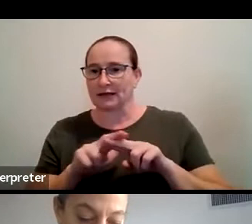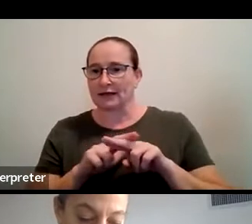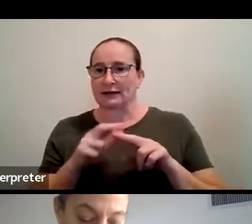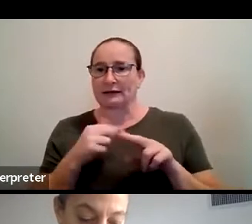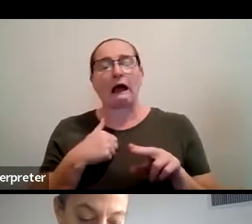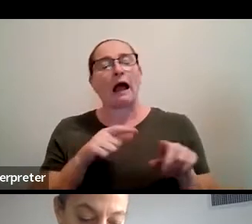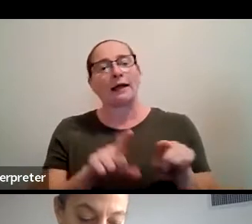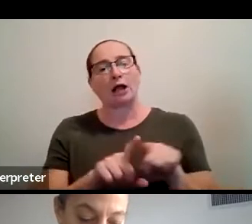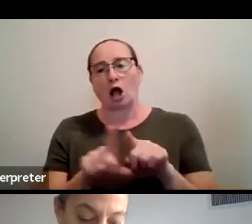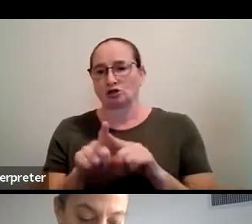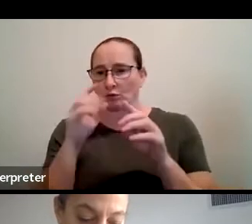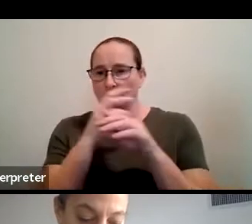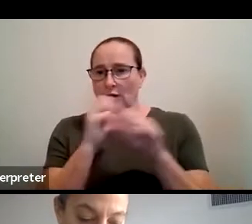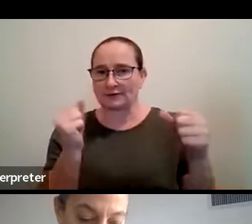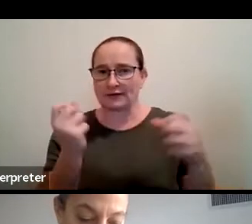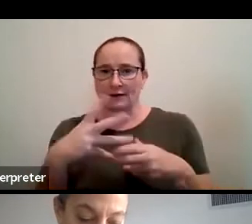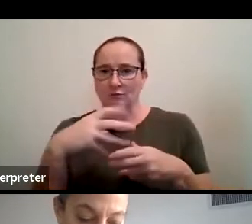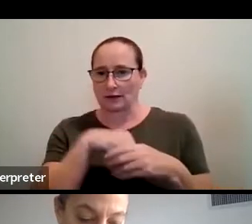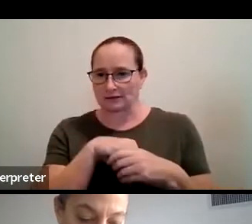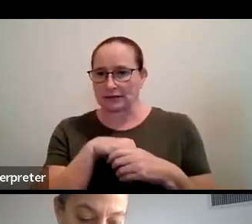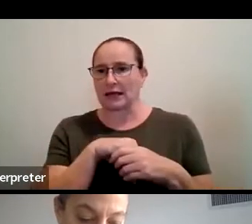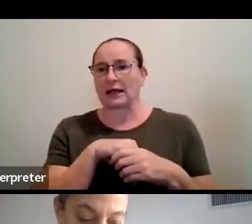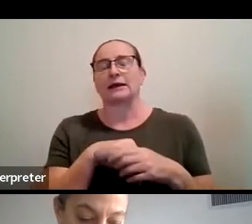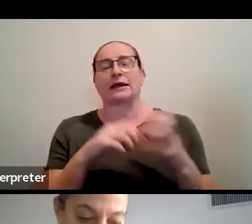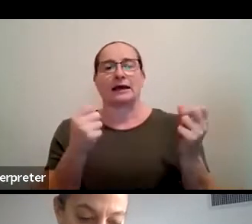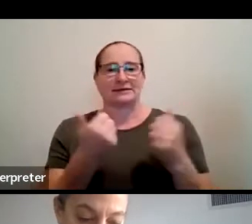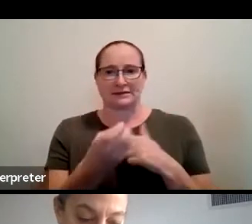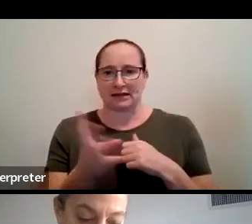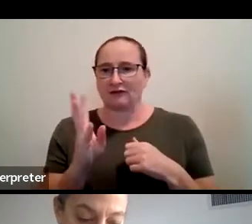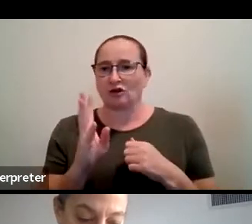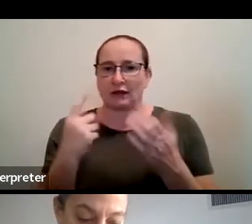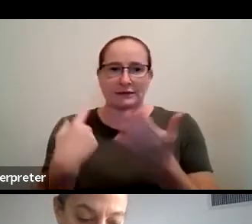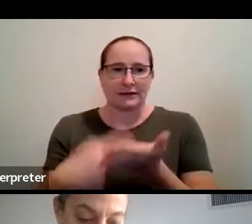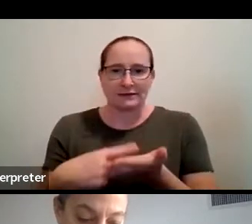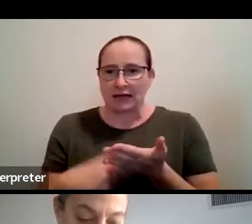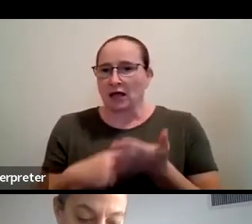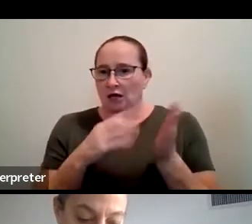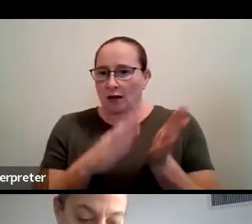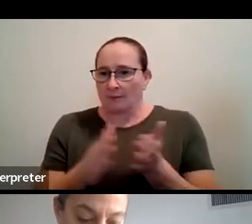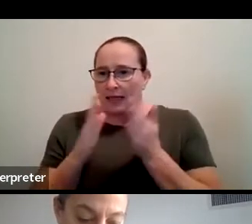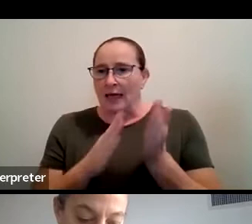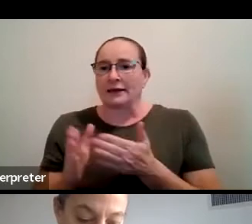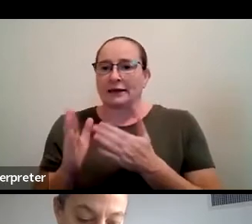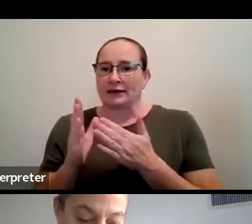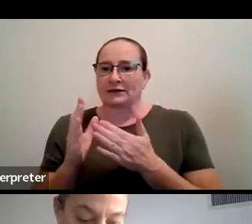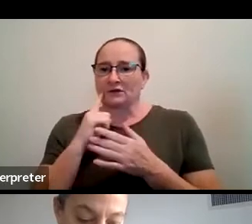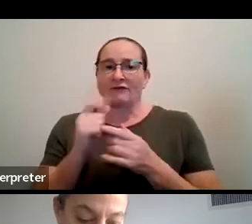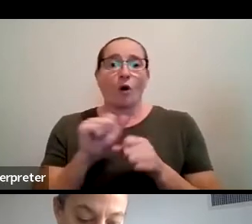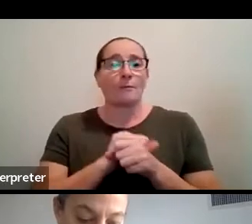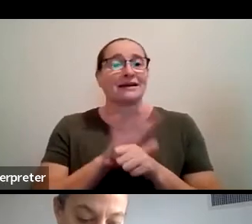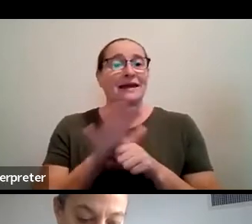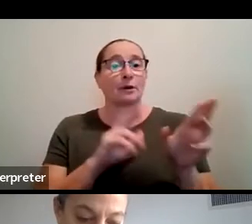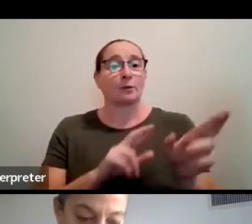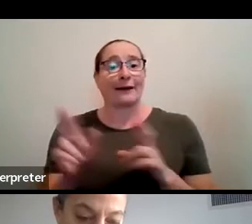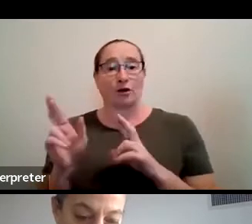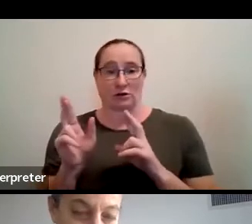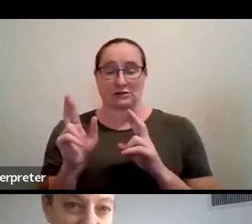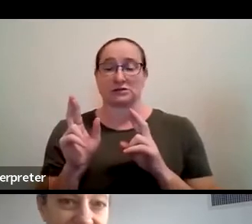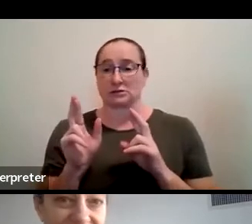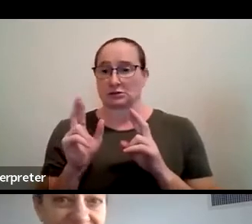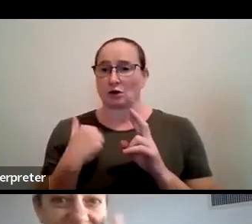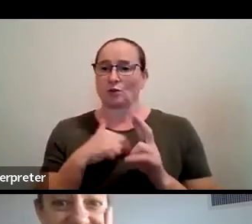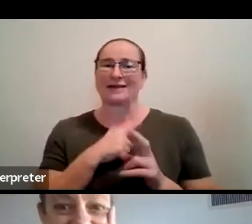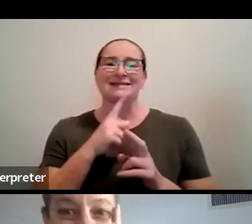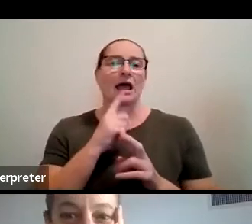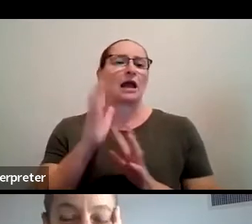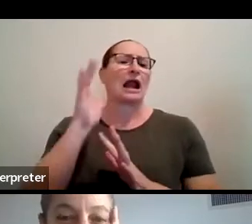also was present and participated in a number of the dialogues, discussions, and plannings for pandemic preparedness. And we said way